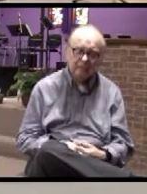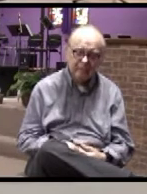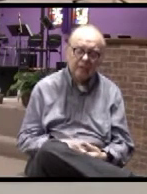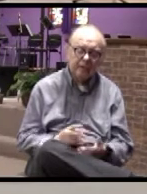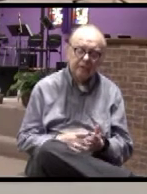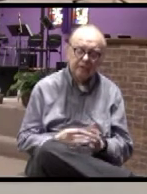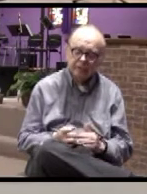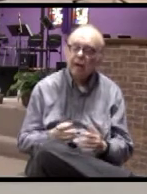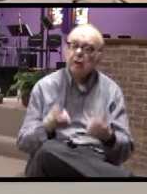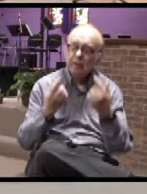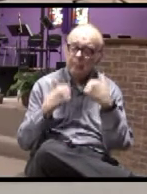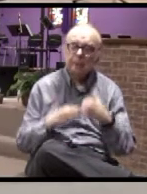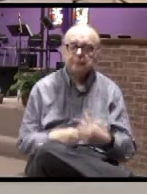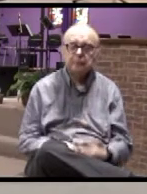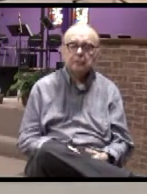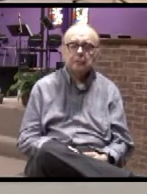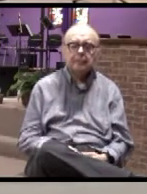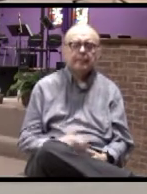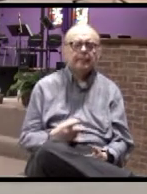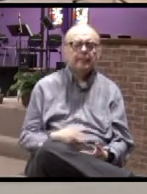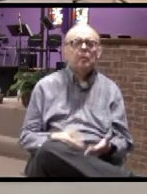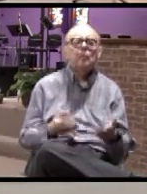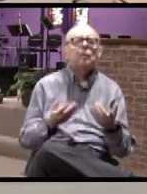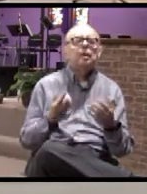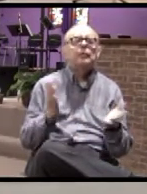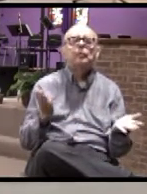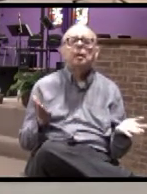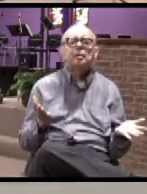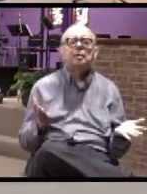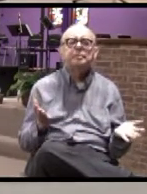on. What are you waiting for?